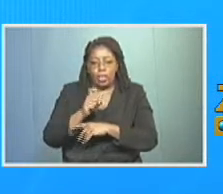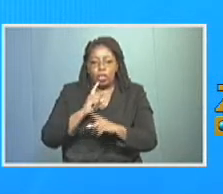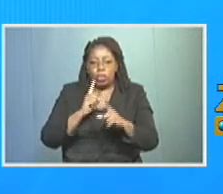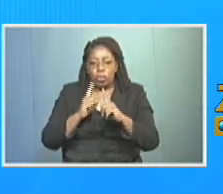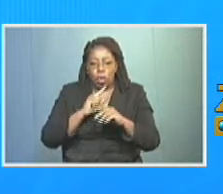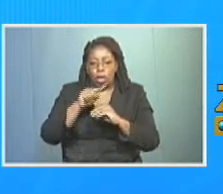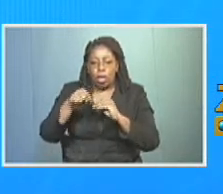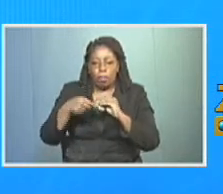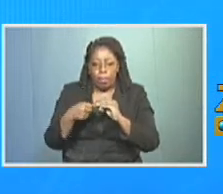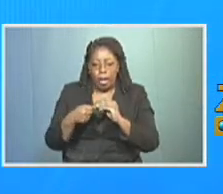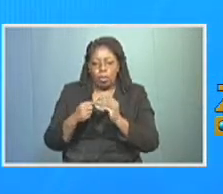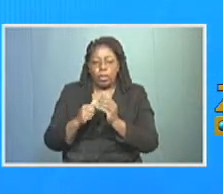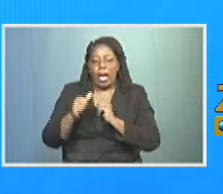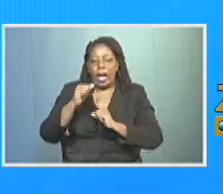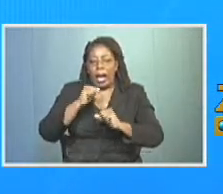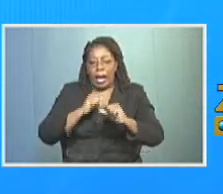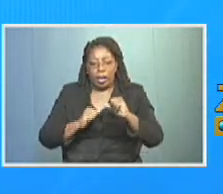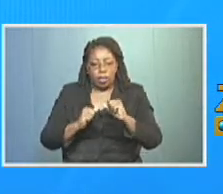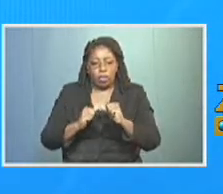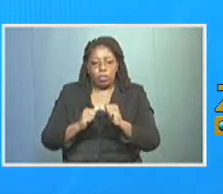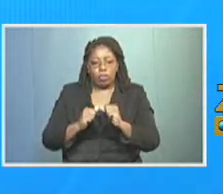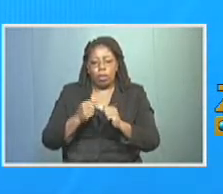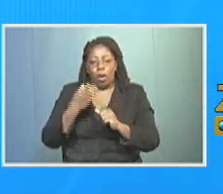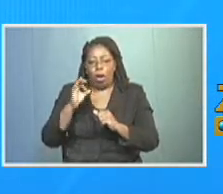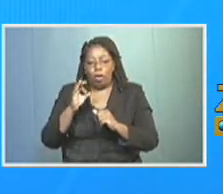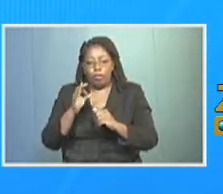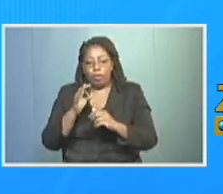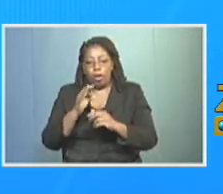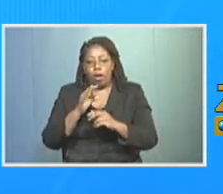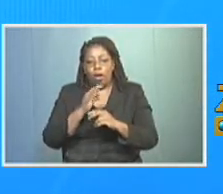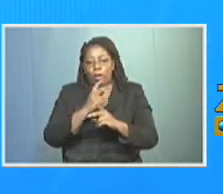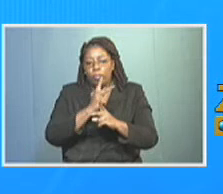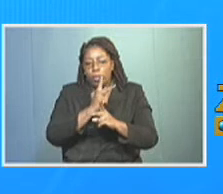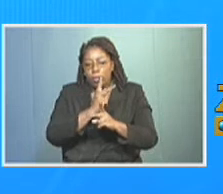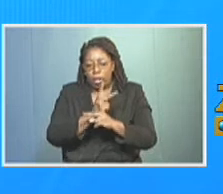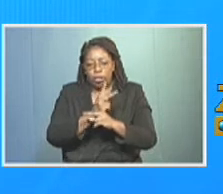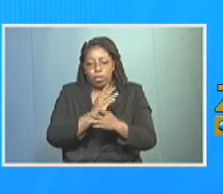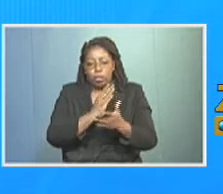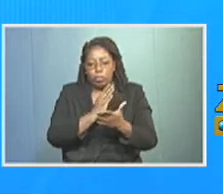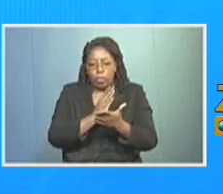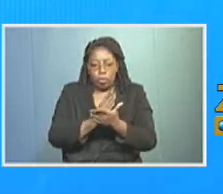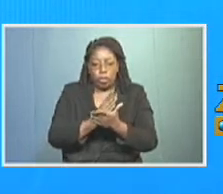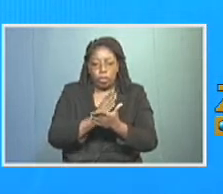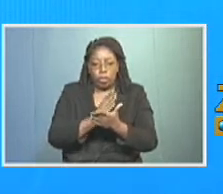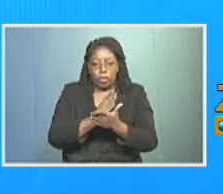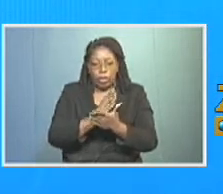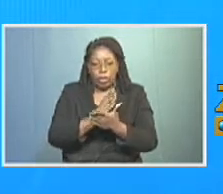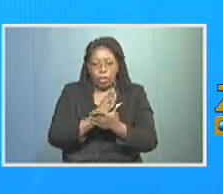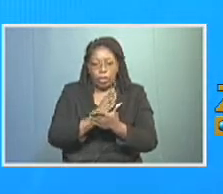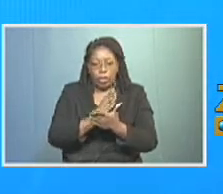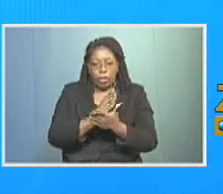about positive action for prevention, deterrence, and